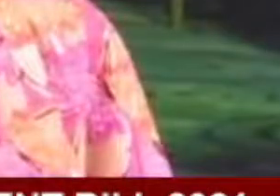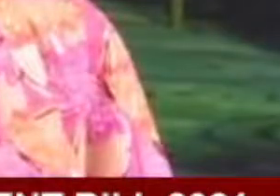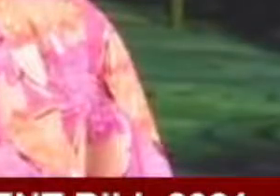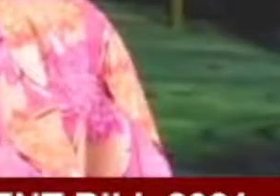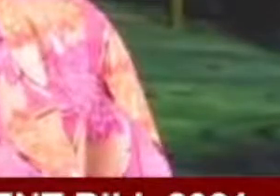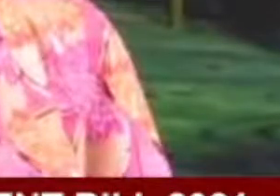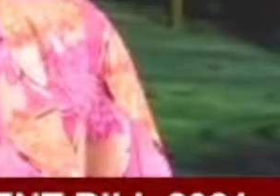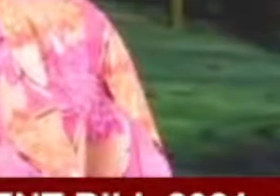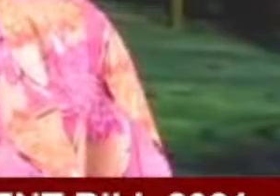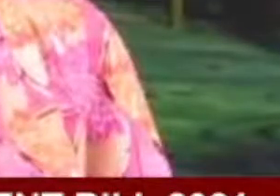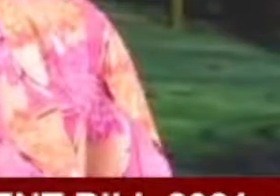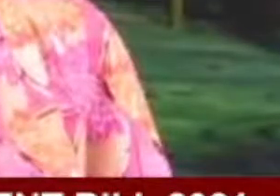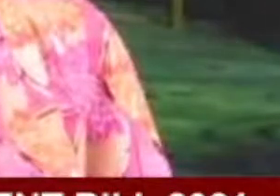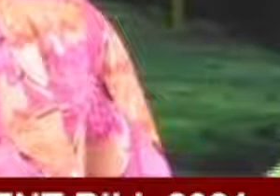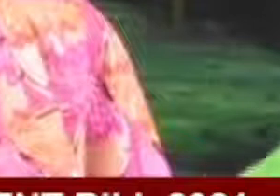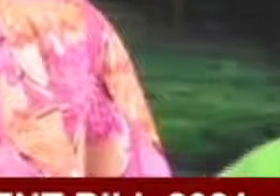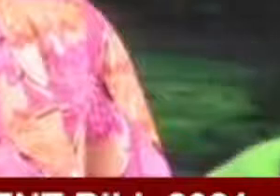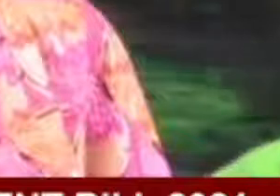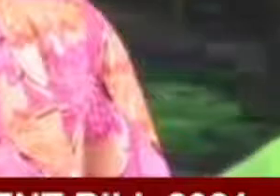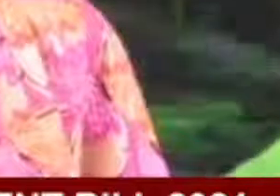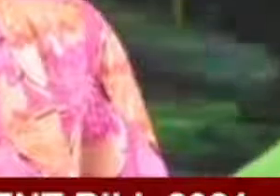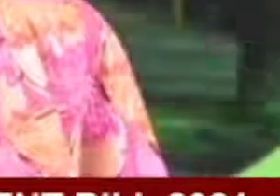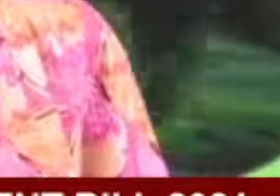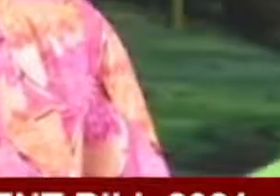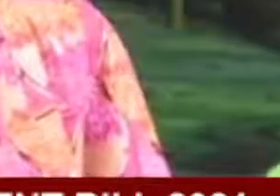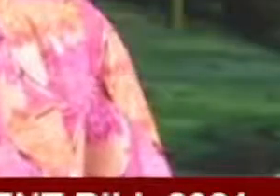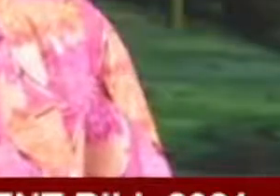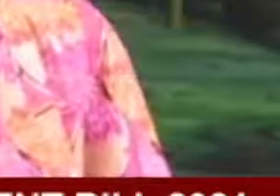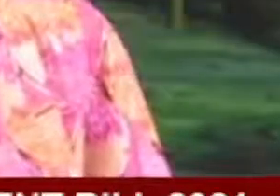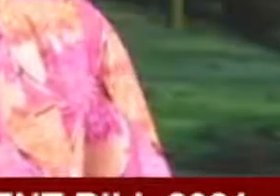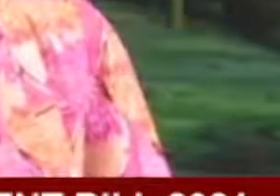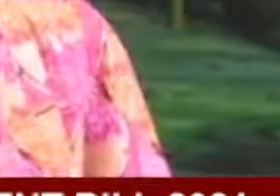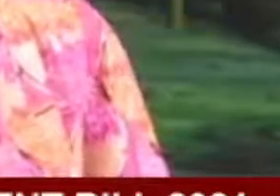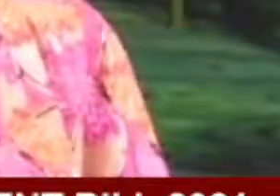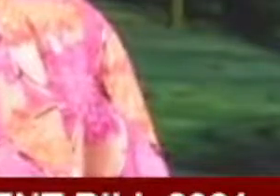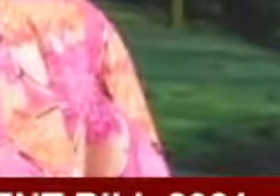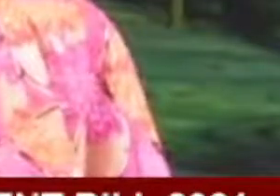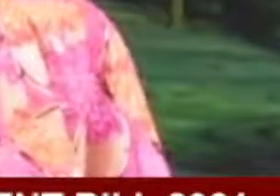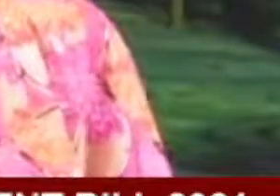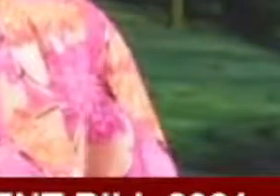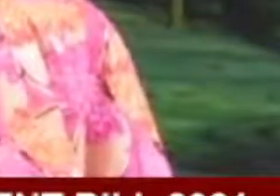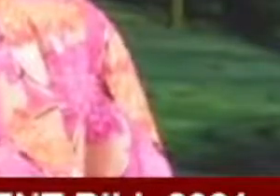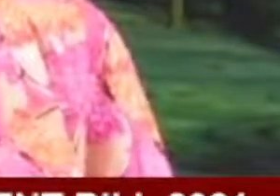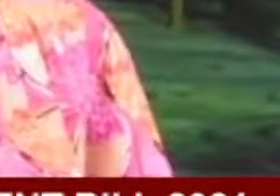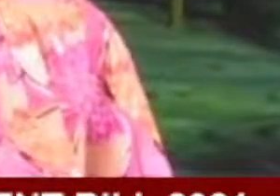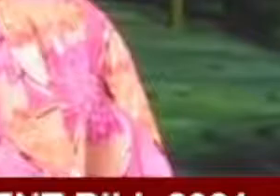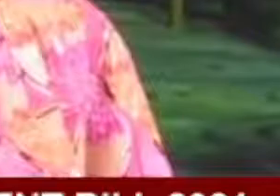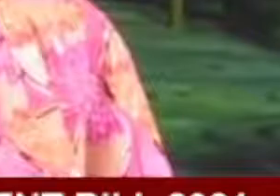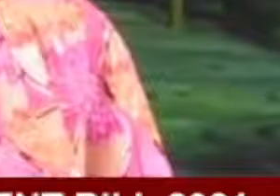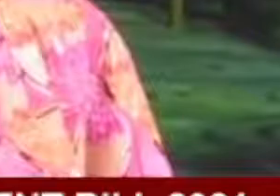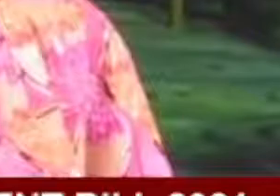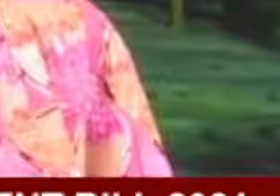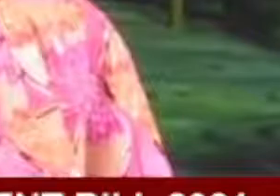get the questioning from Obinna and Adaora, and I'll get the reaction